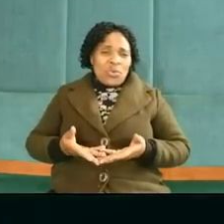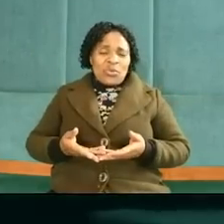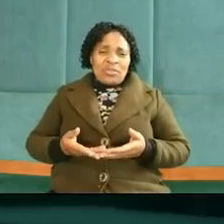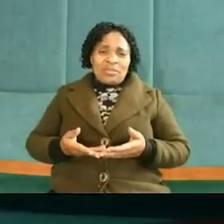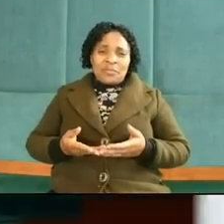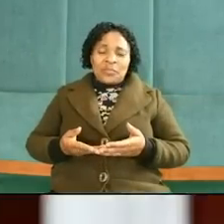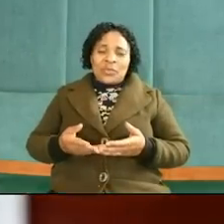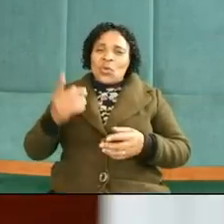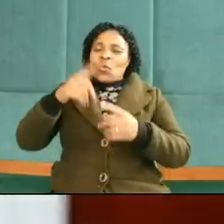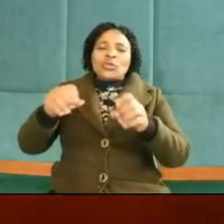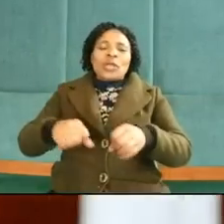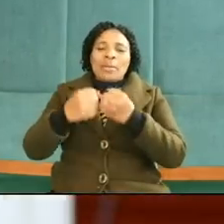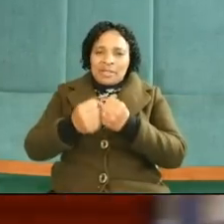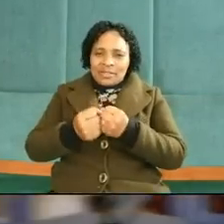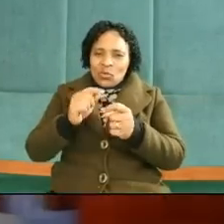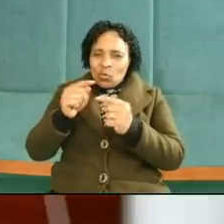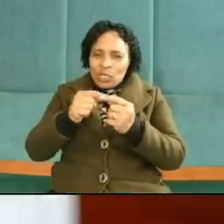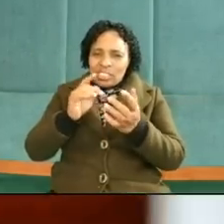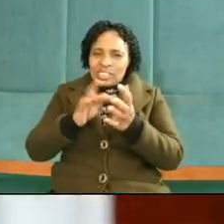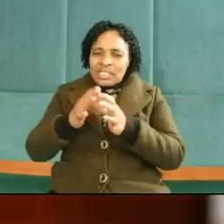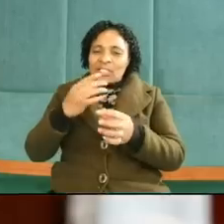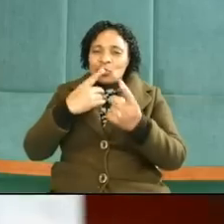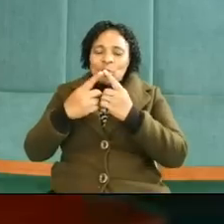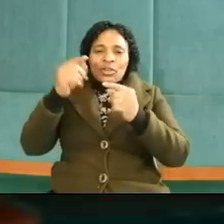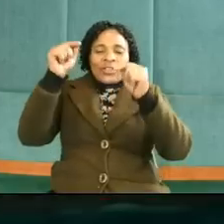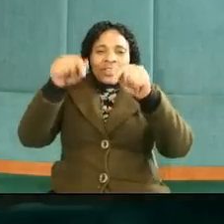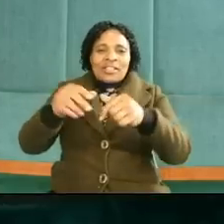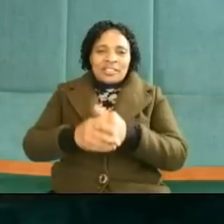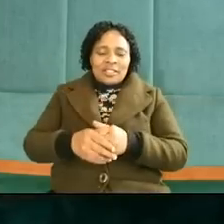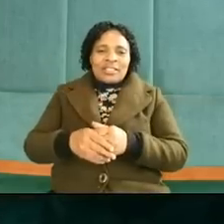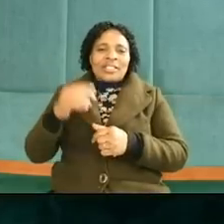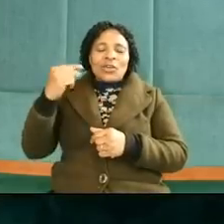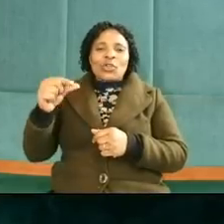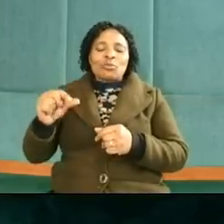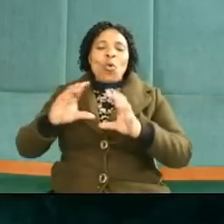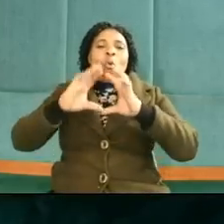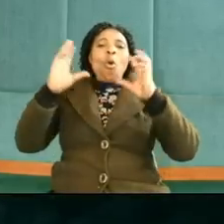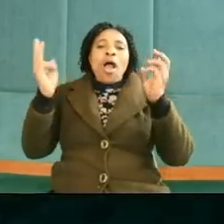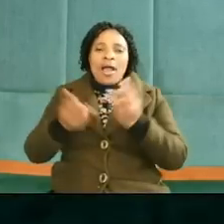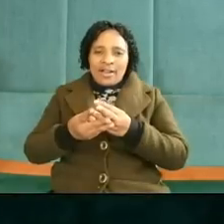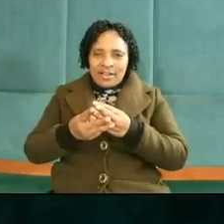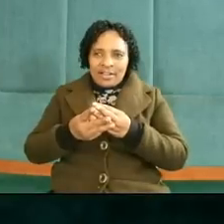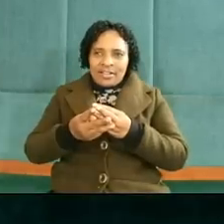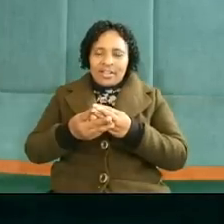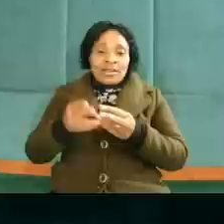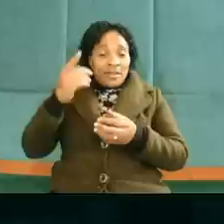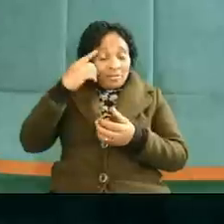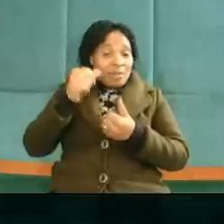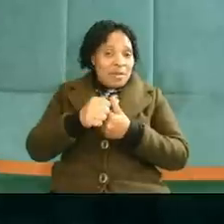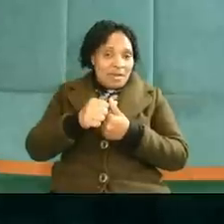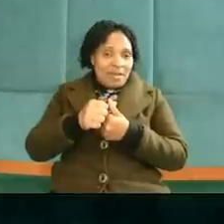When is this going to happen? When Jesus spoke this, that the gospel is going to be around the entire world. And by the way, just remember